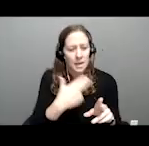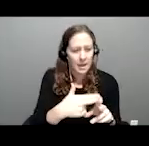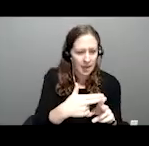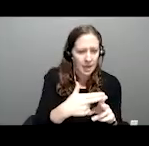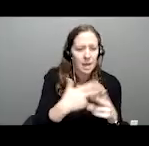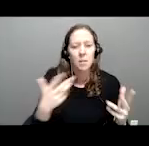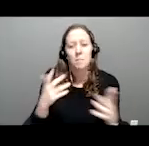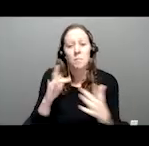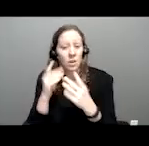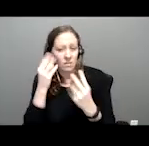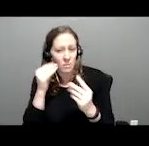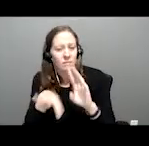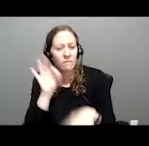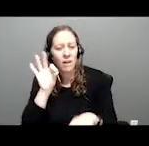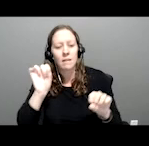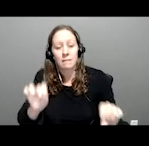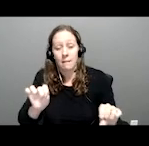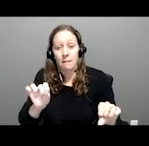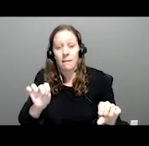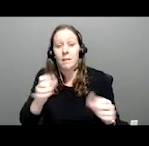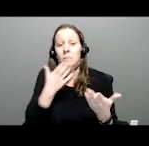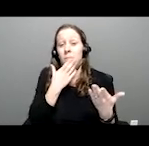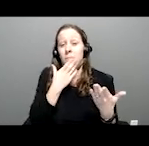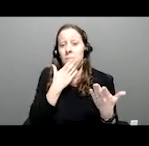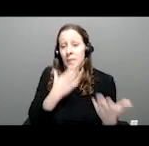information you'd like. So thank you, and back to you, Pinder.